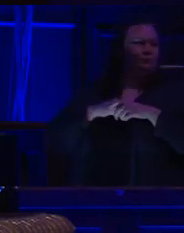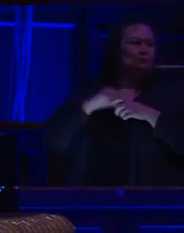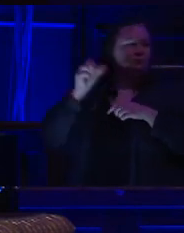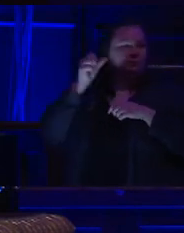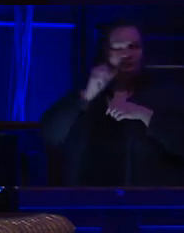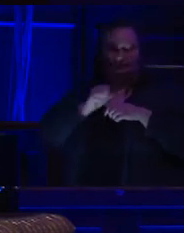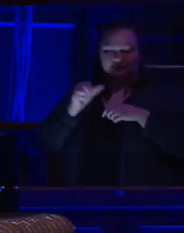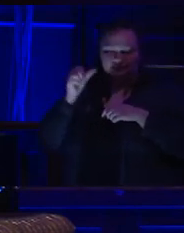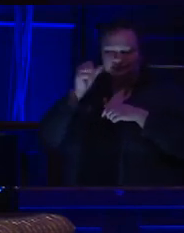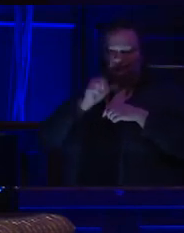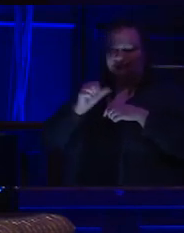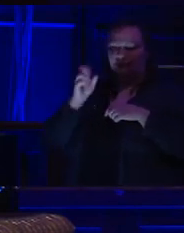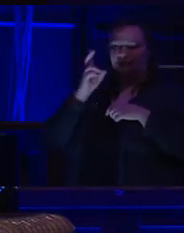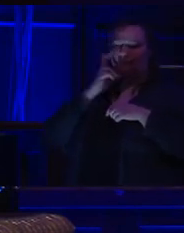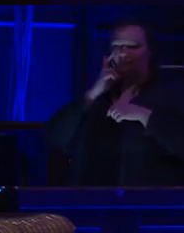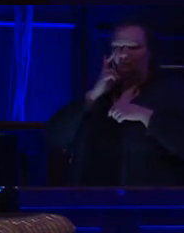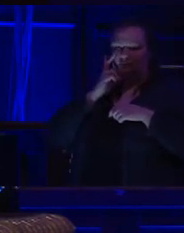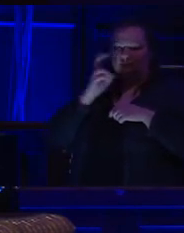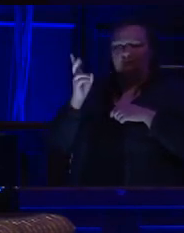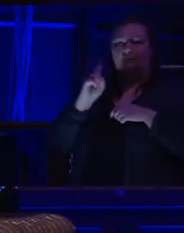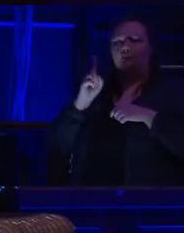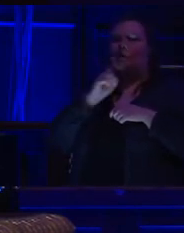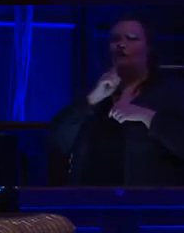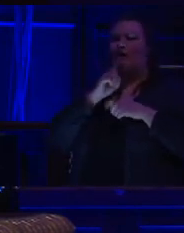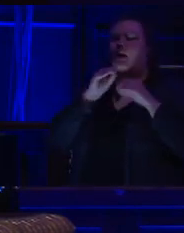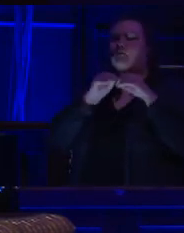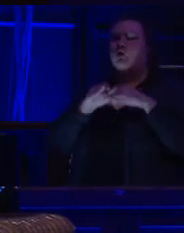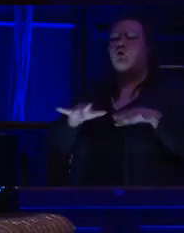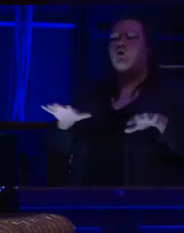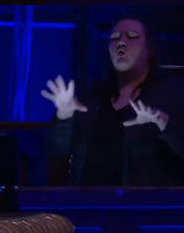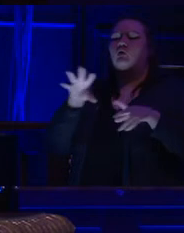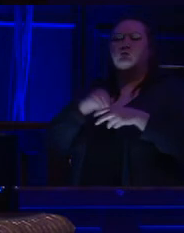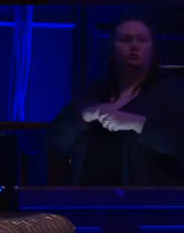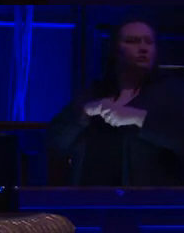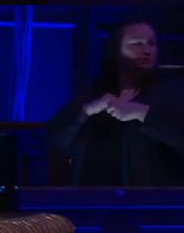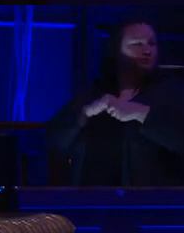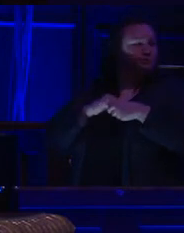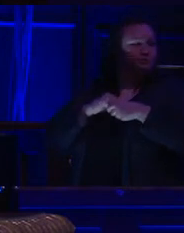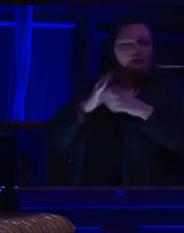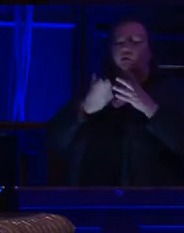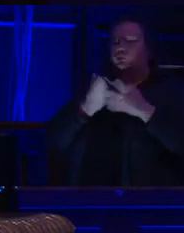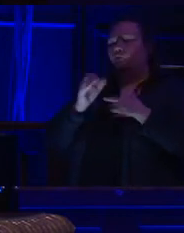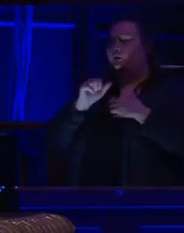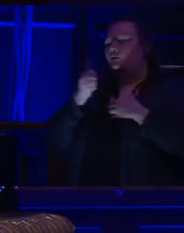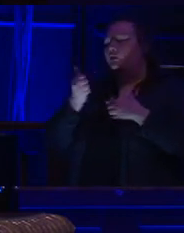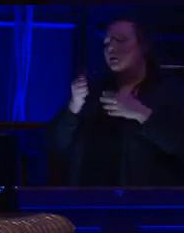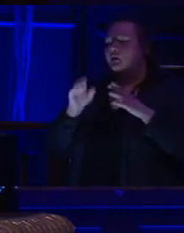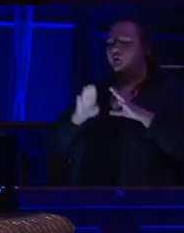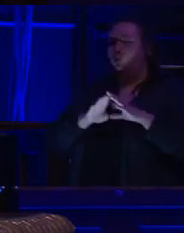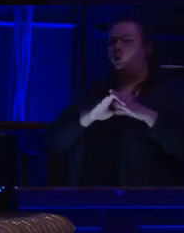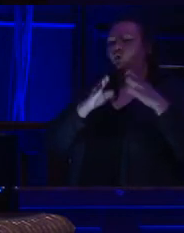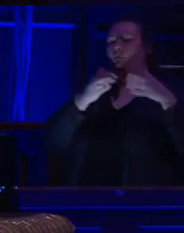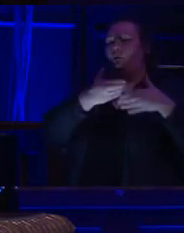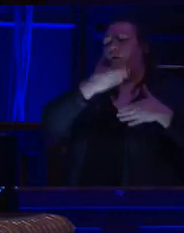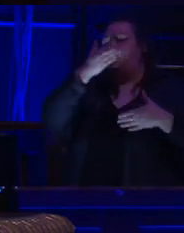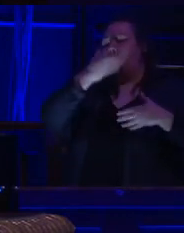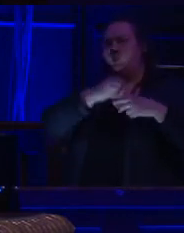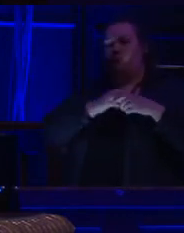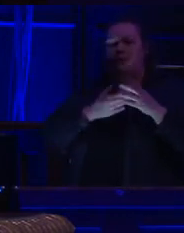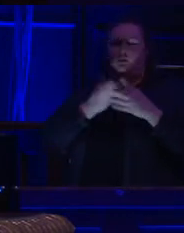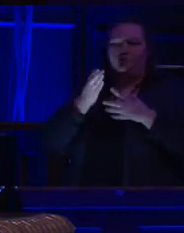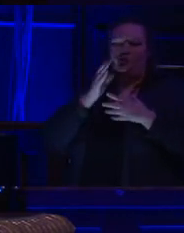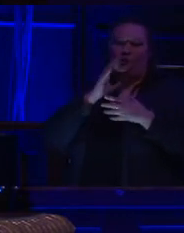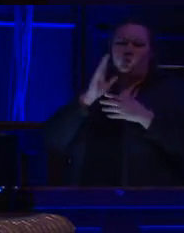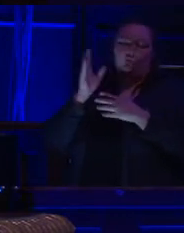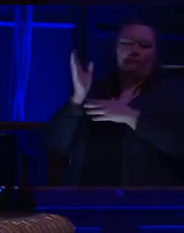day, see where the light falls in. Through another open window, through a